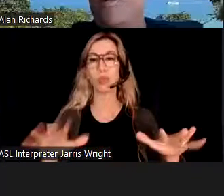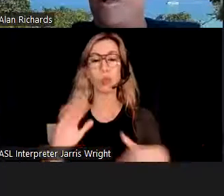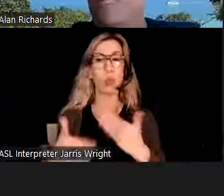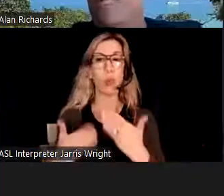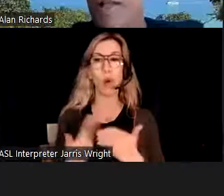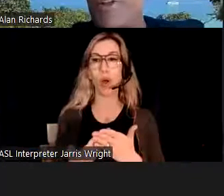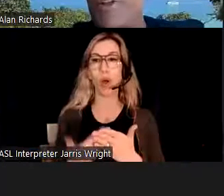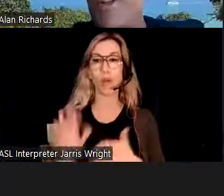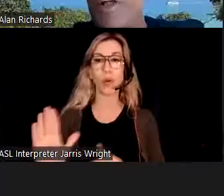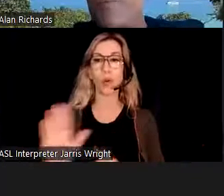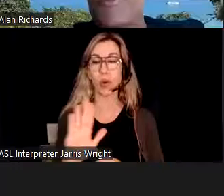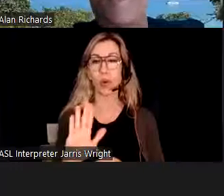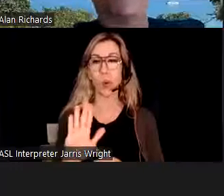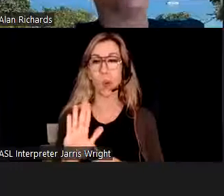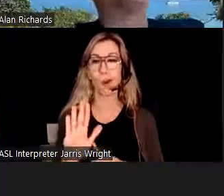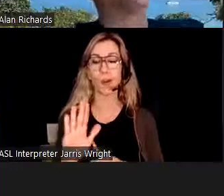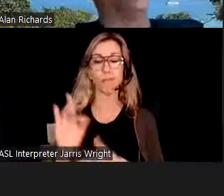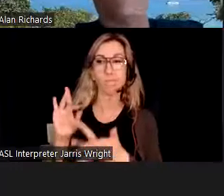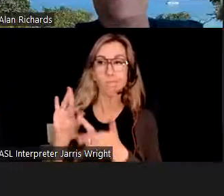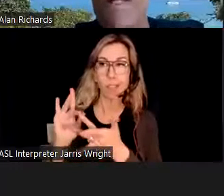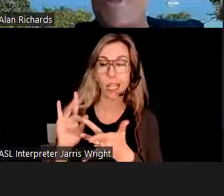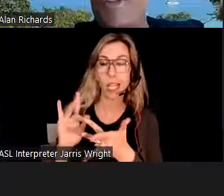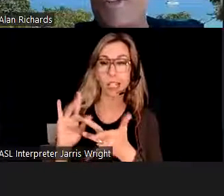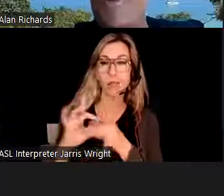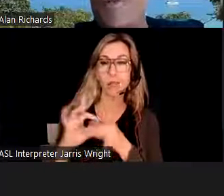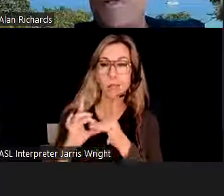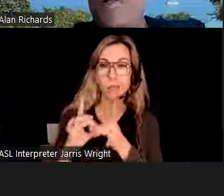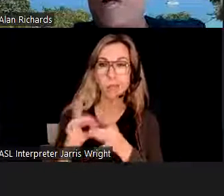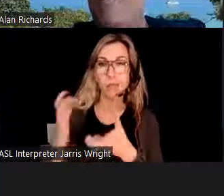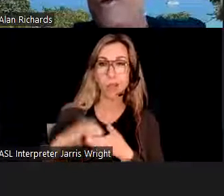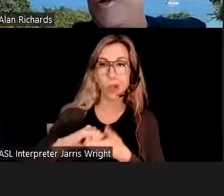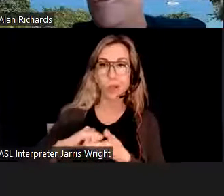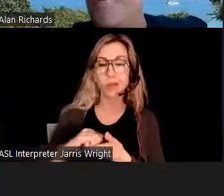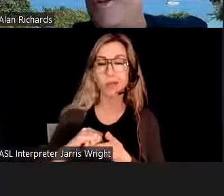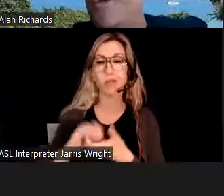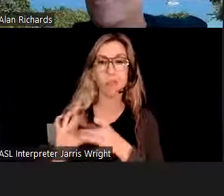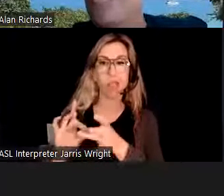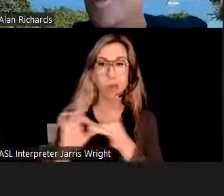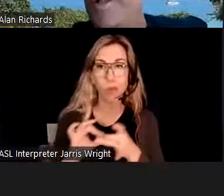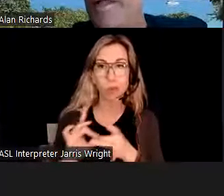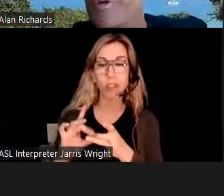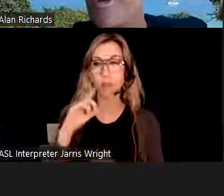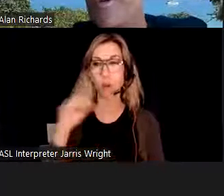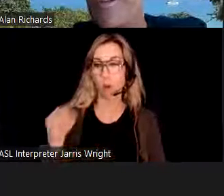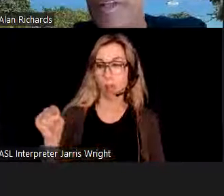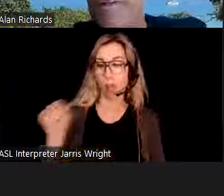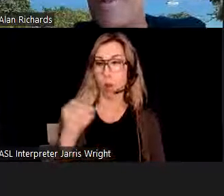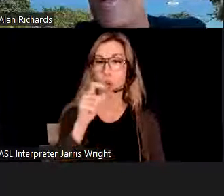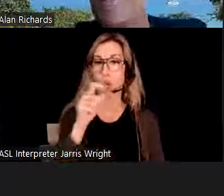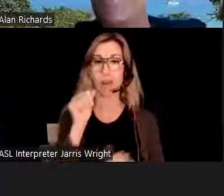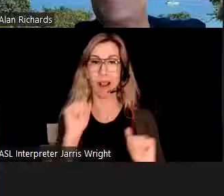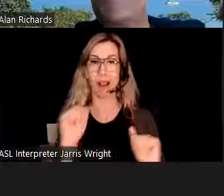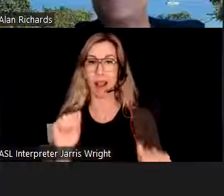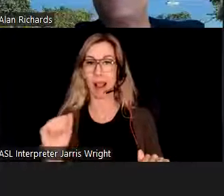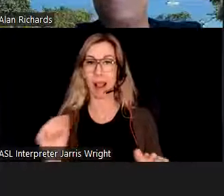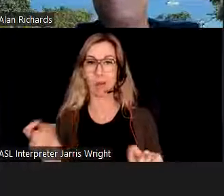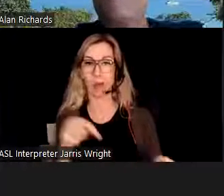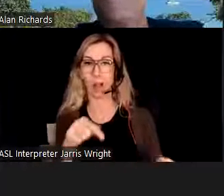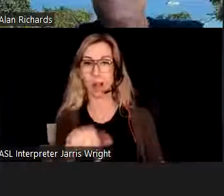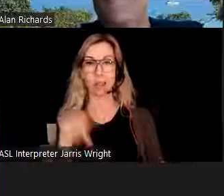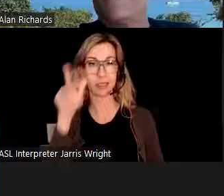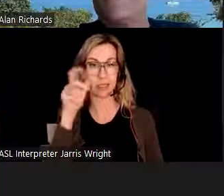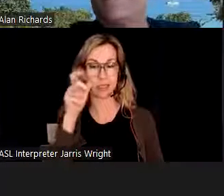your relationships and collaborations for those individuals who are unable to attend this listening